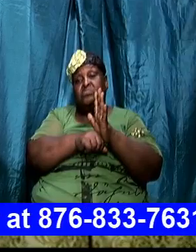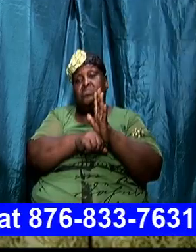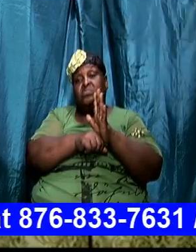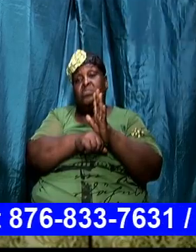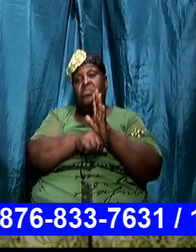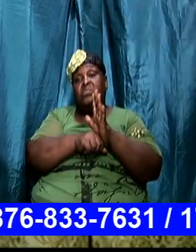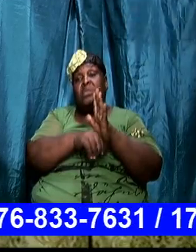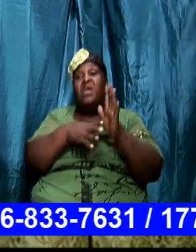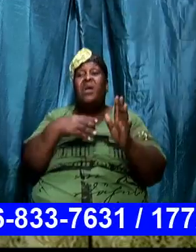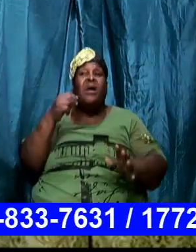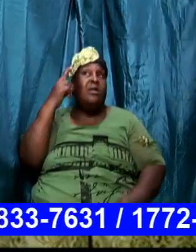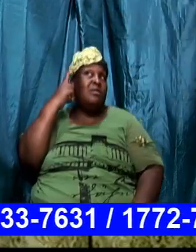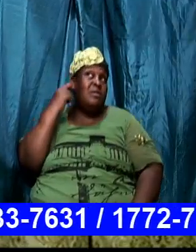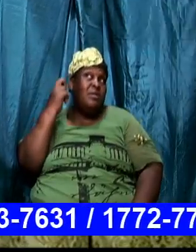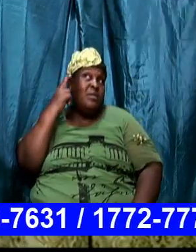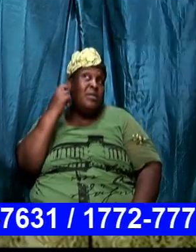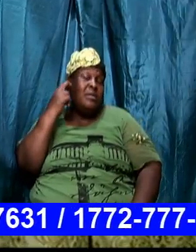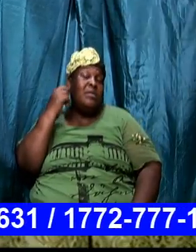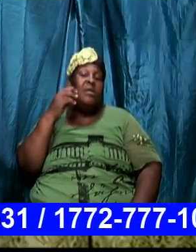and hearing a message